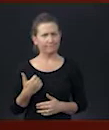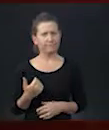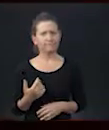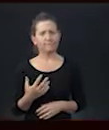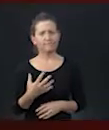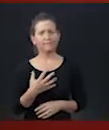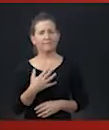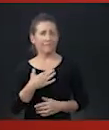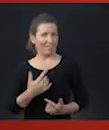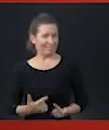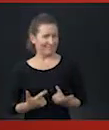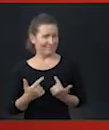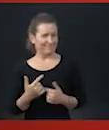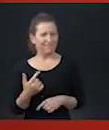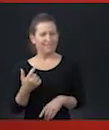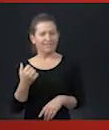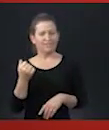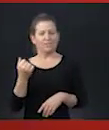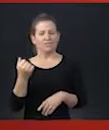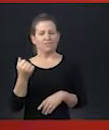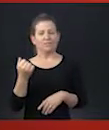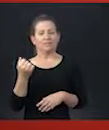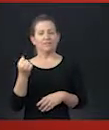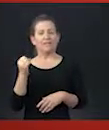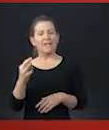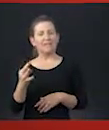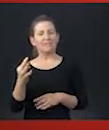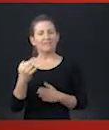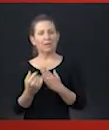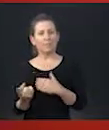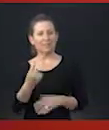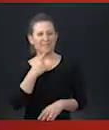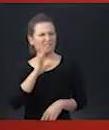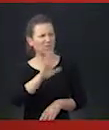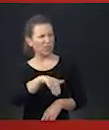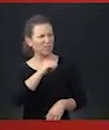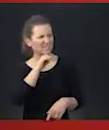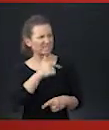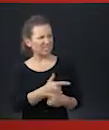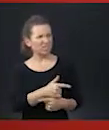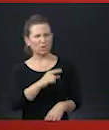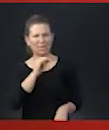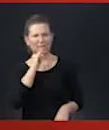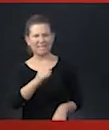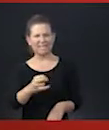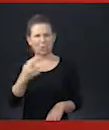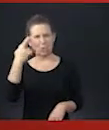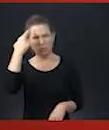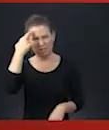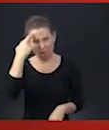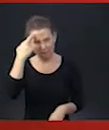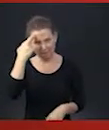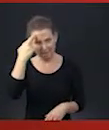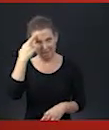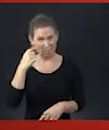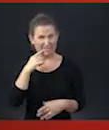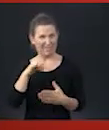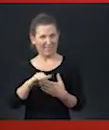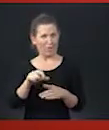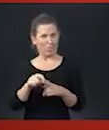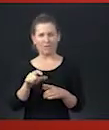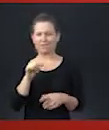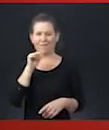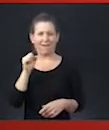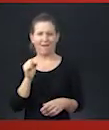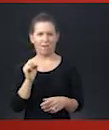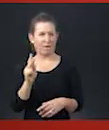my life. So I'm walking by to others that your sister is retarded. It's not okay. And here's